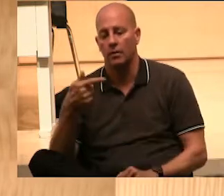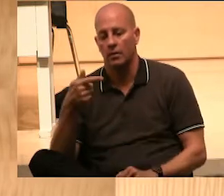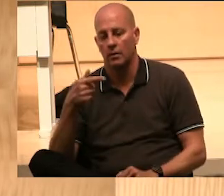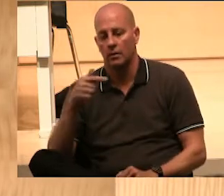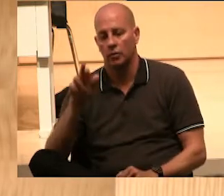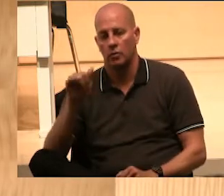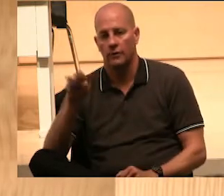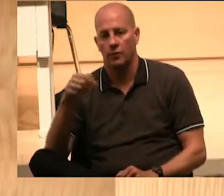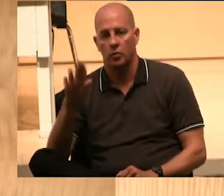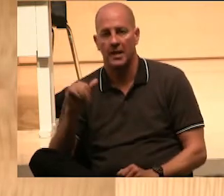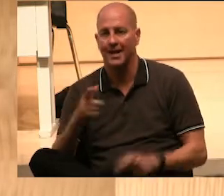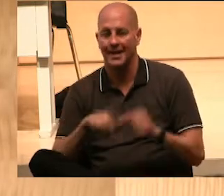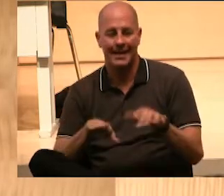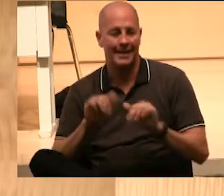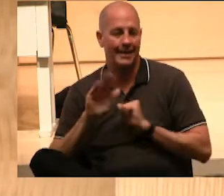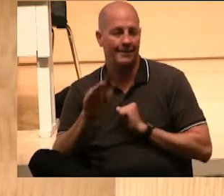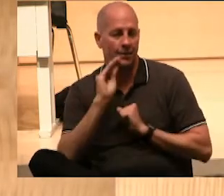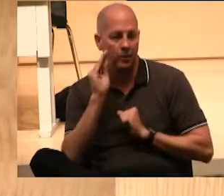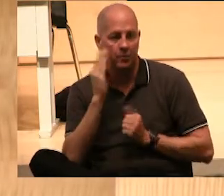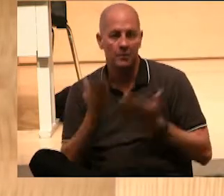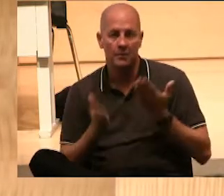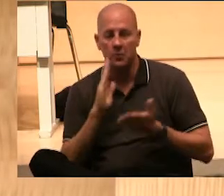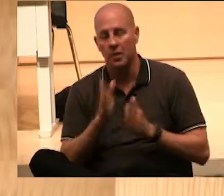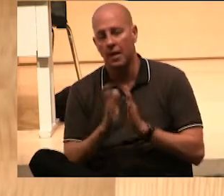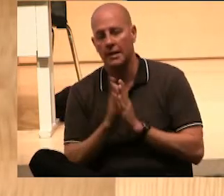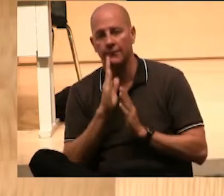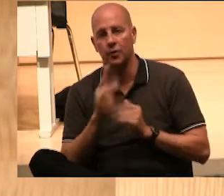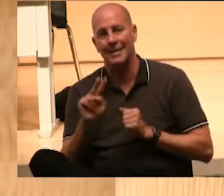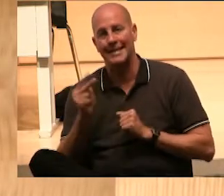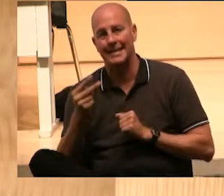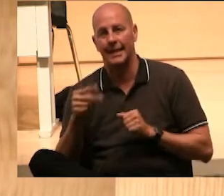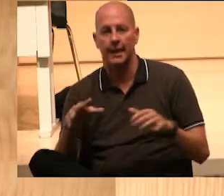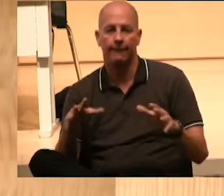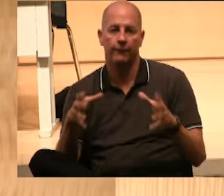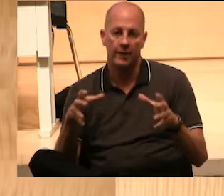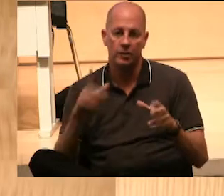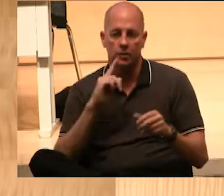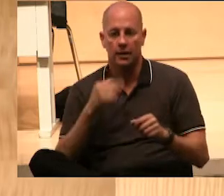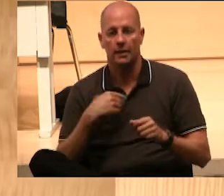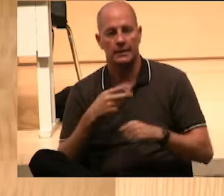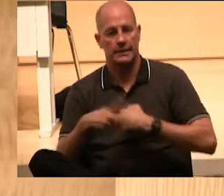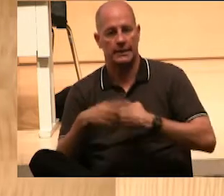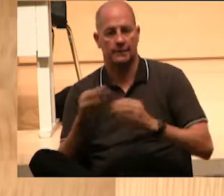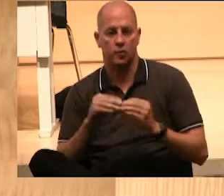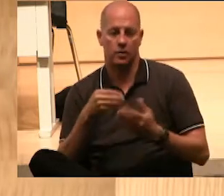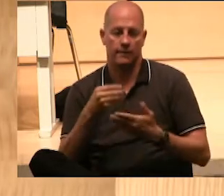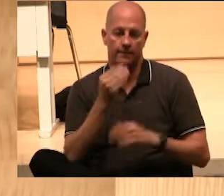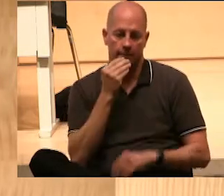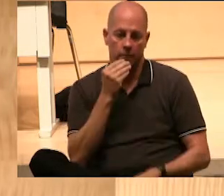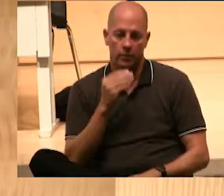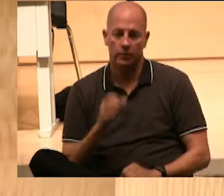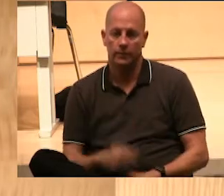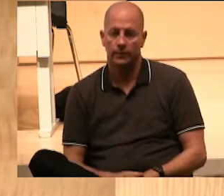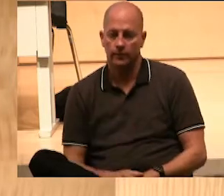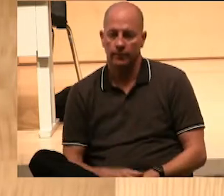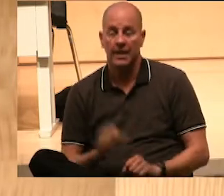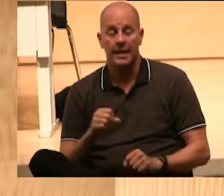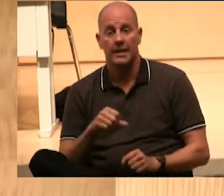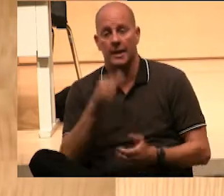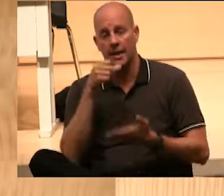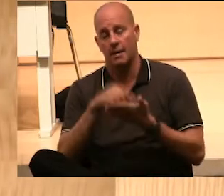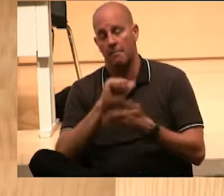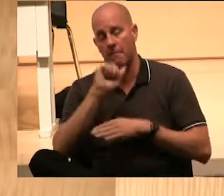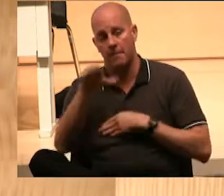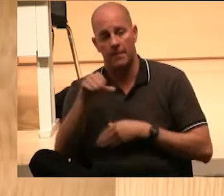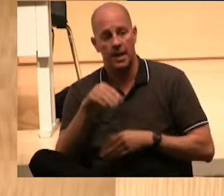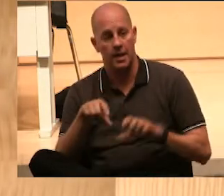their home, might request to have an additional freezer in their unit to store larger amounts of food. Being able to mail in a check for